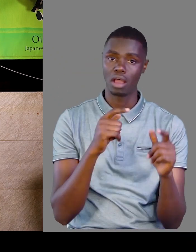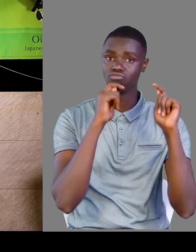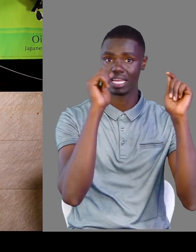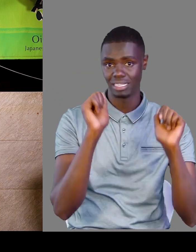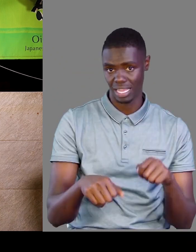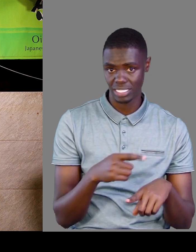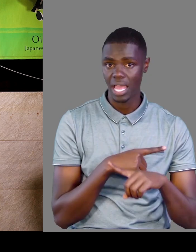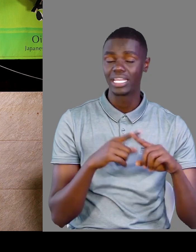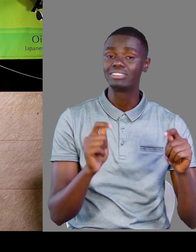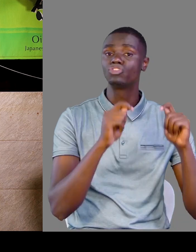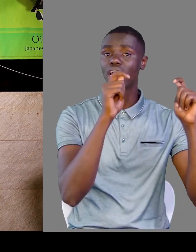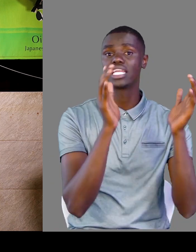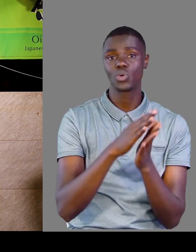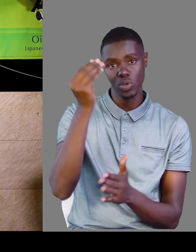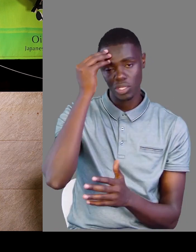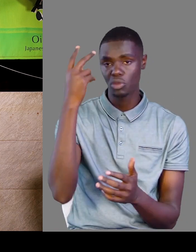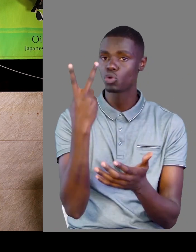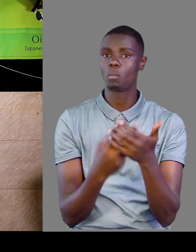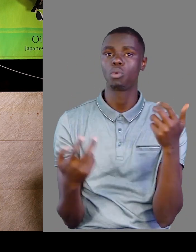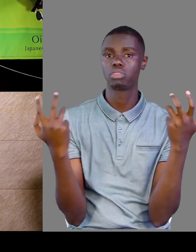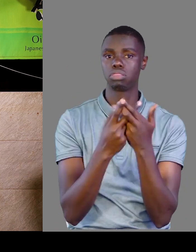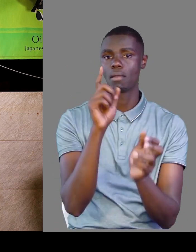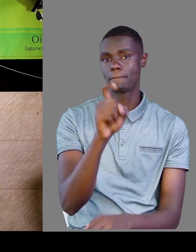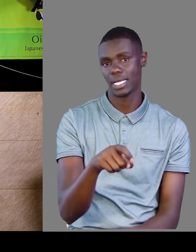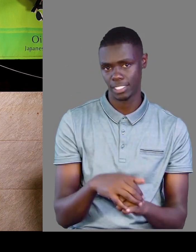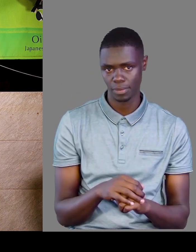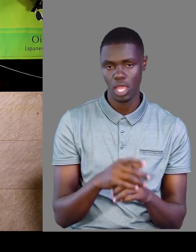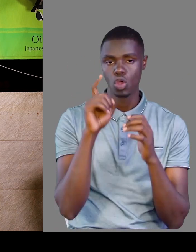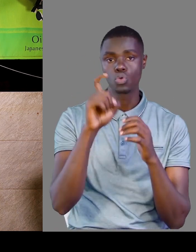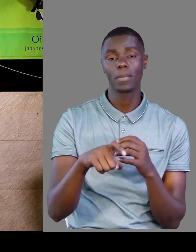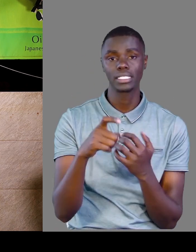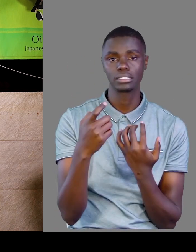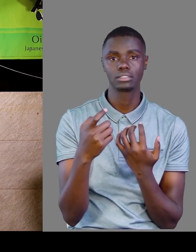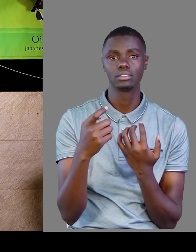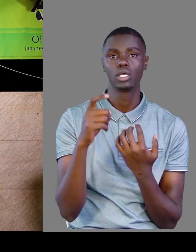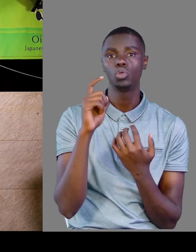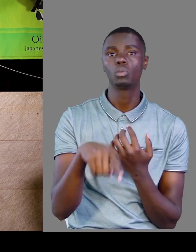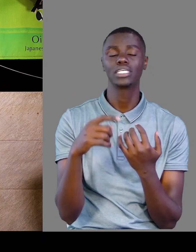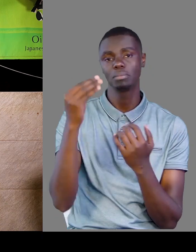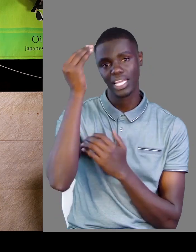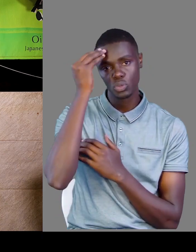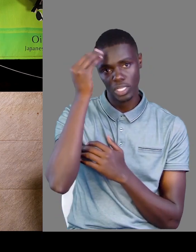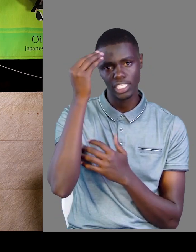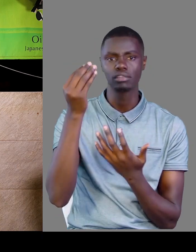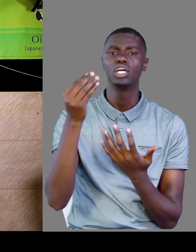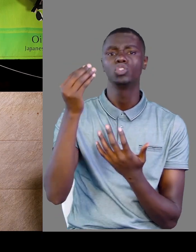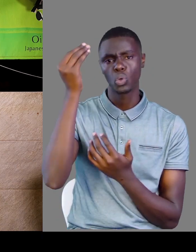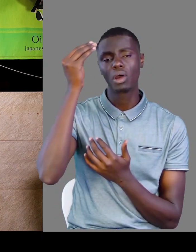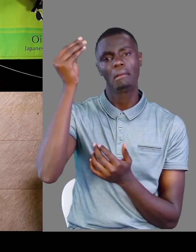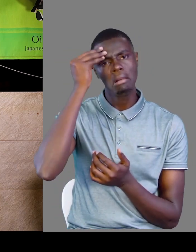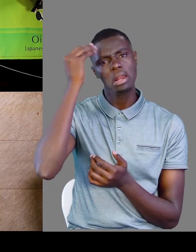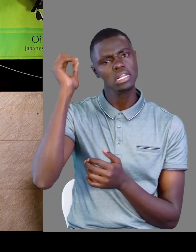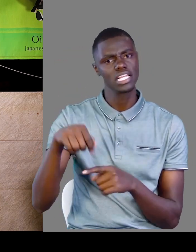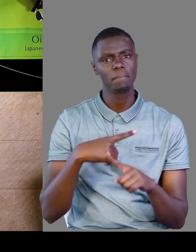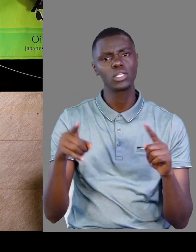have a talent, I think talent and education need to go hand in hand. You need to be educated, but apart from being educated, you